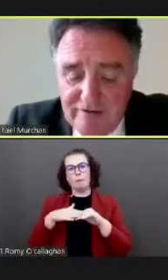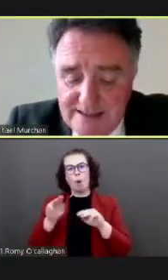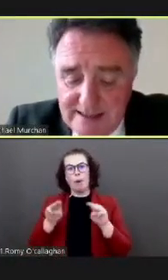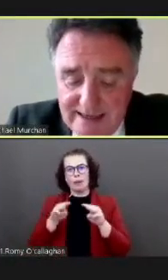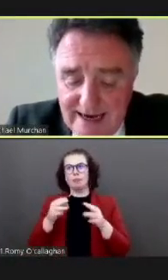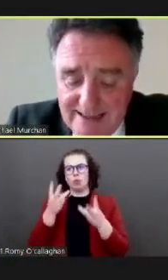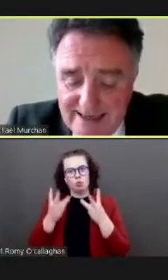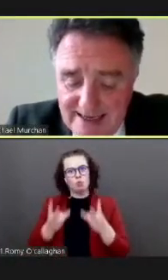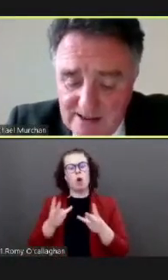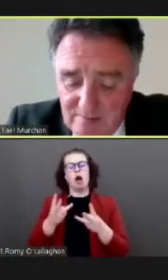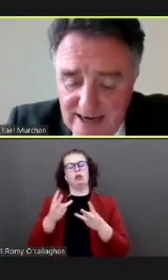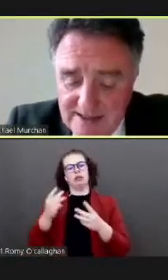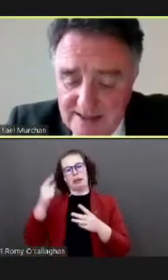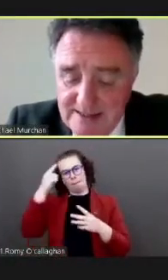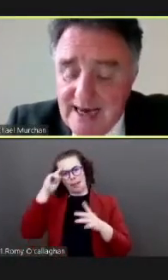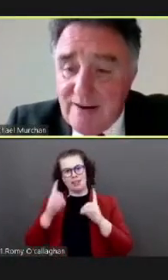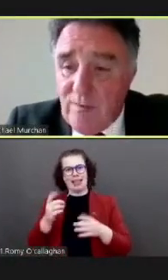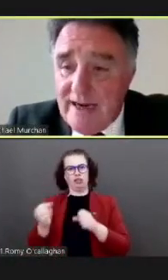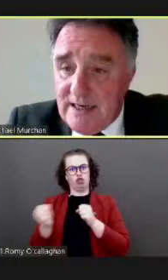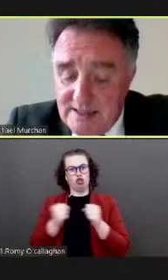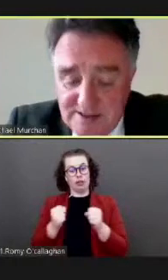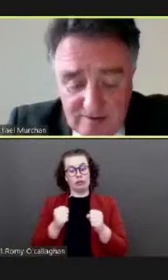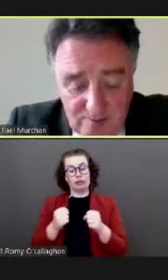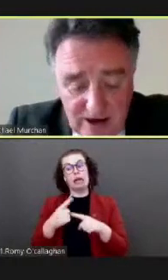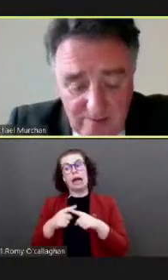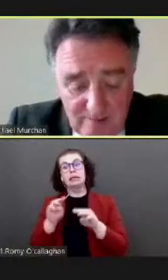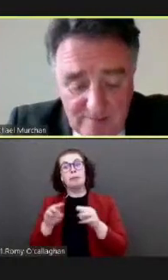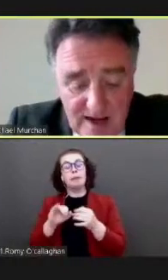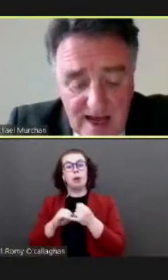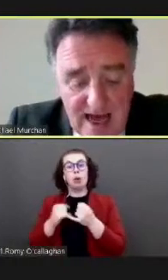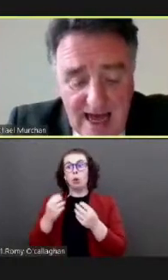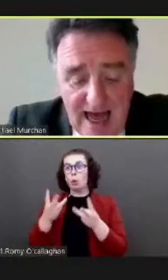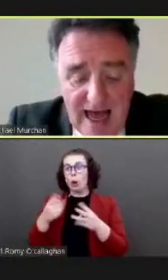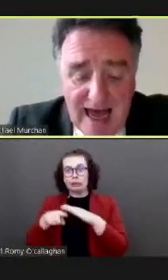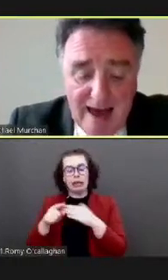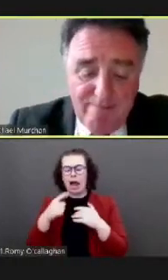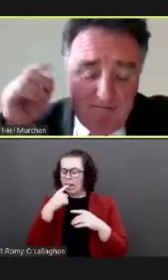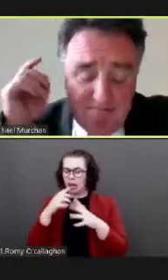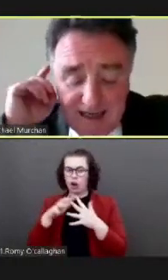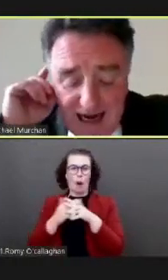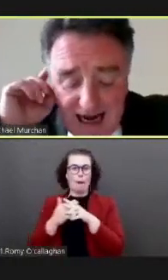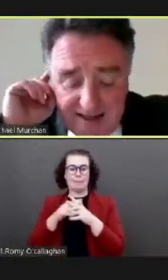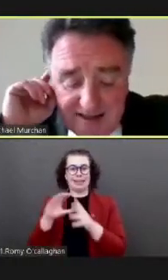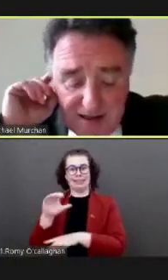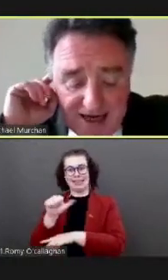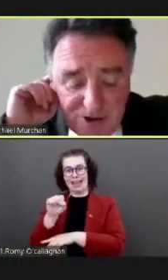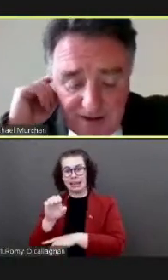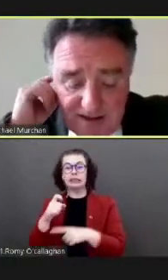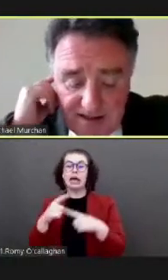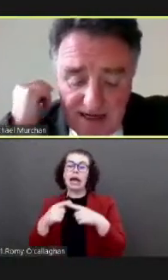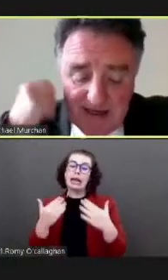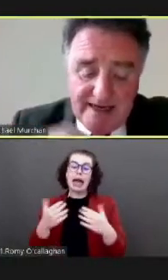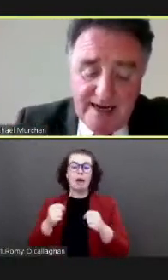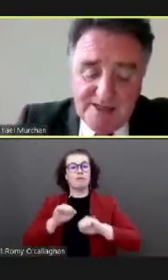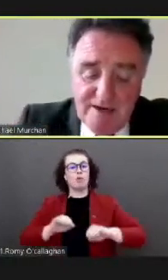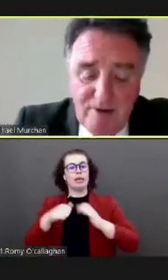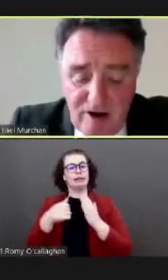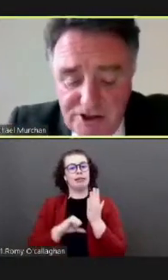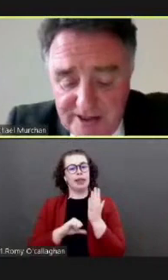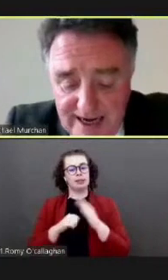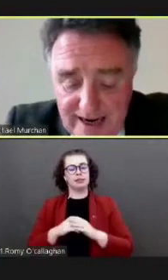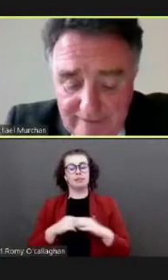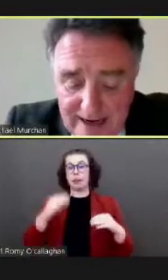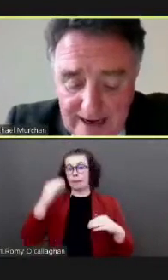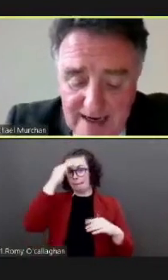services, increasing case complexities, and waiting lists are a problem. Mental health intellectual disability is